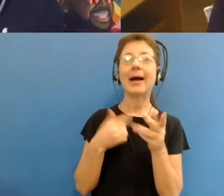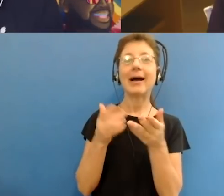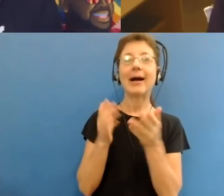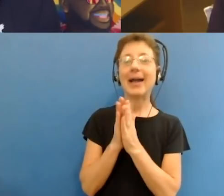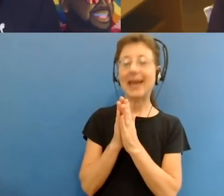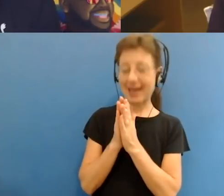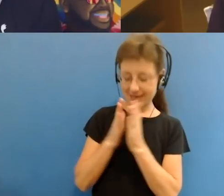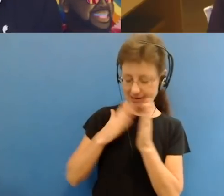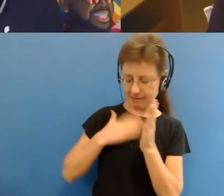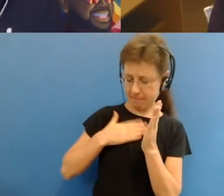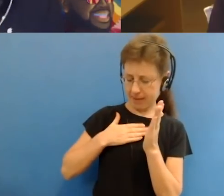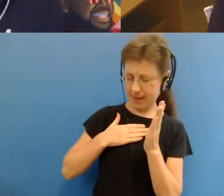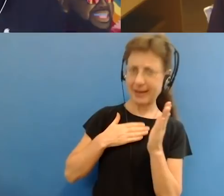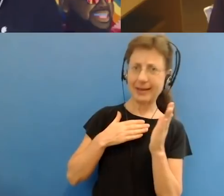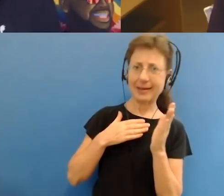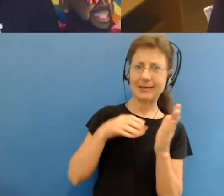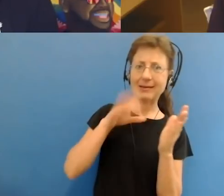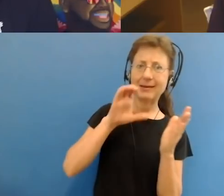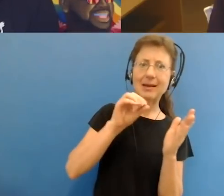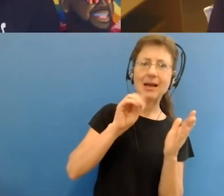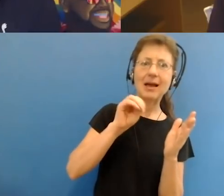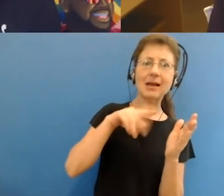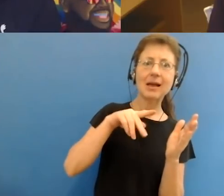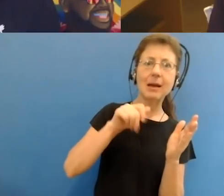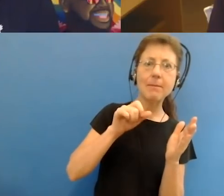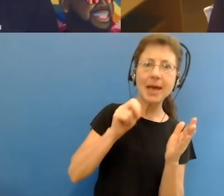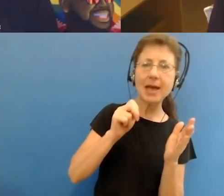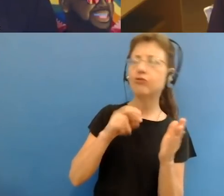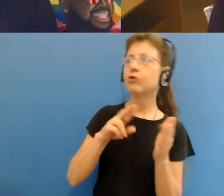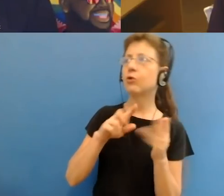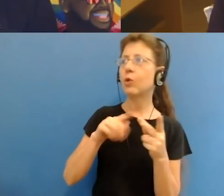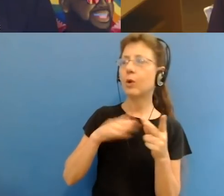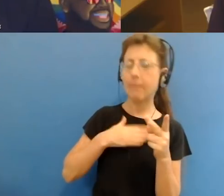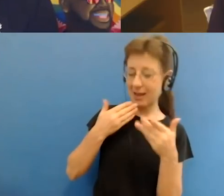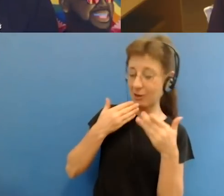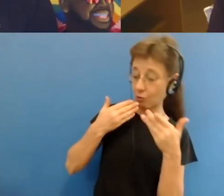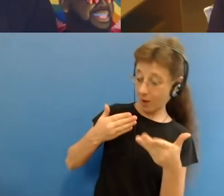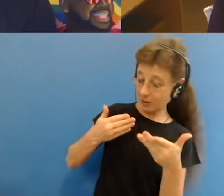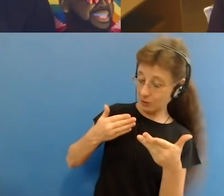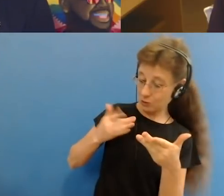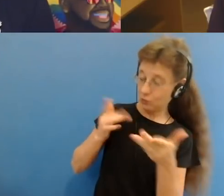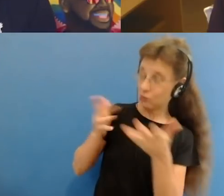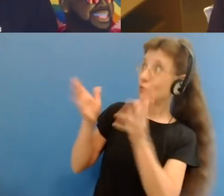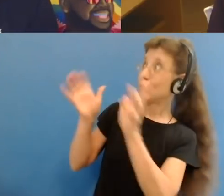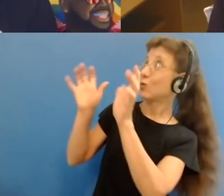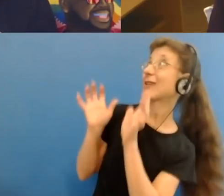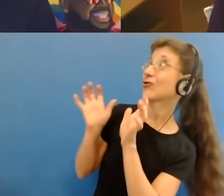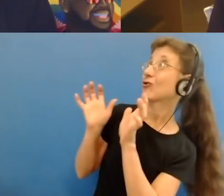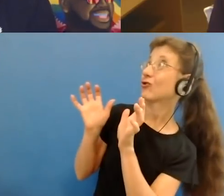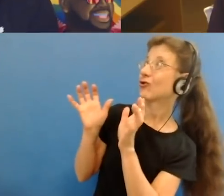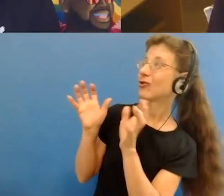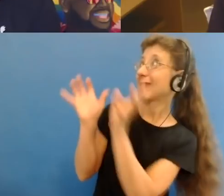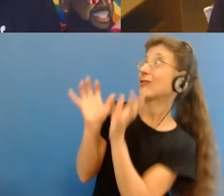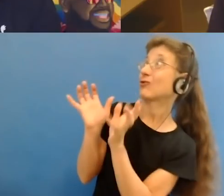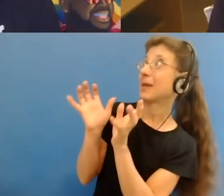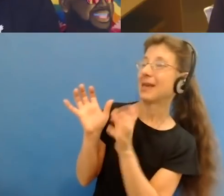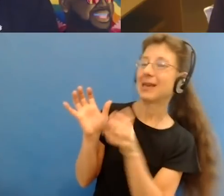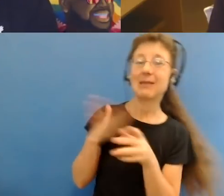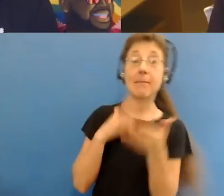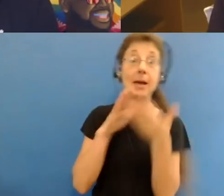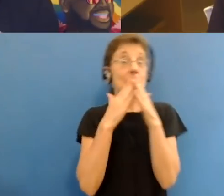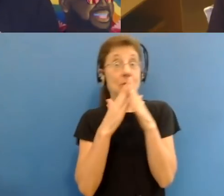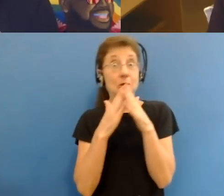compassion or gratitude to catch me, or ask my communities to catch me, ask my loved ones to catch me, ask